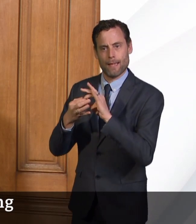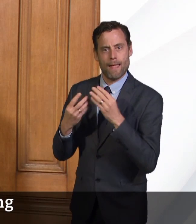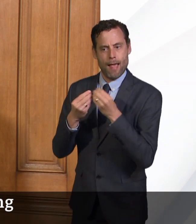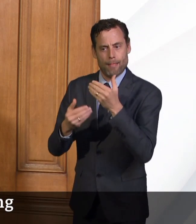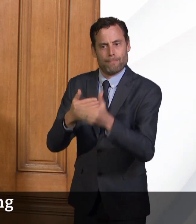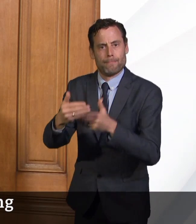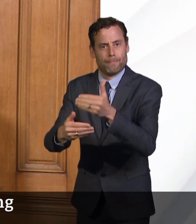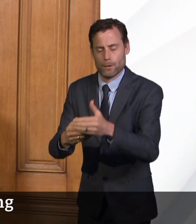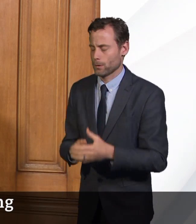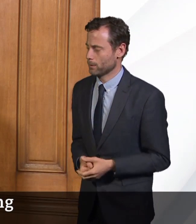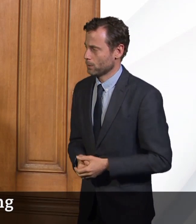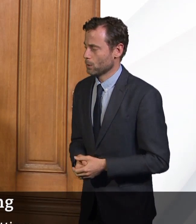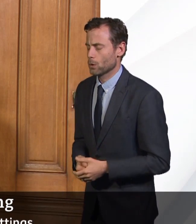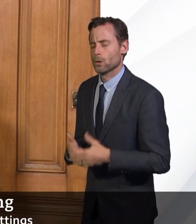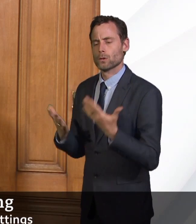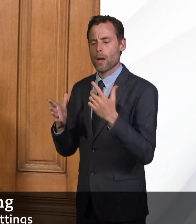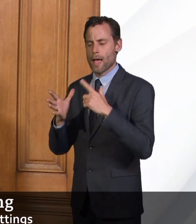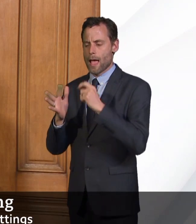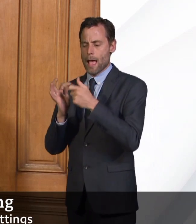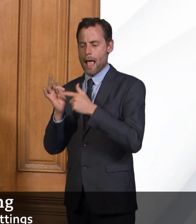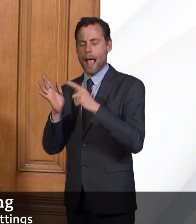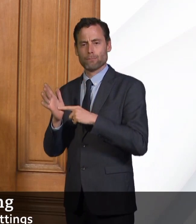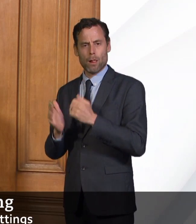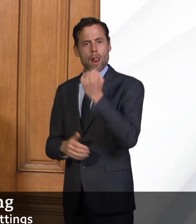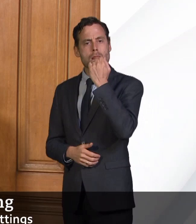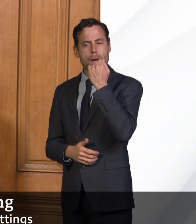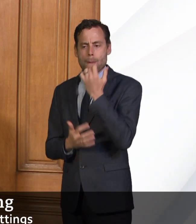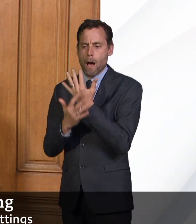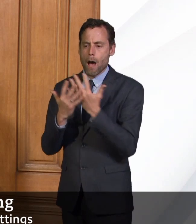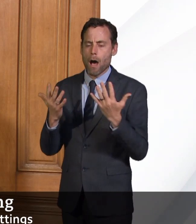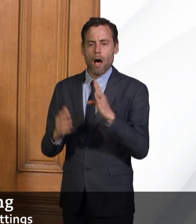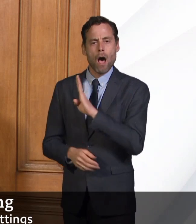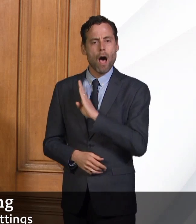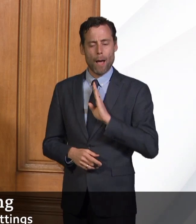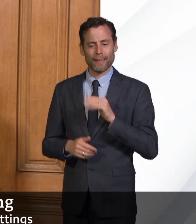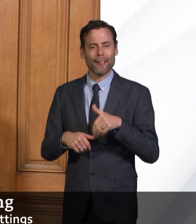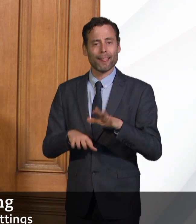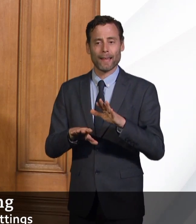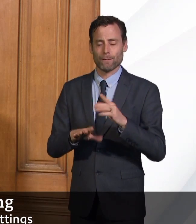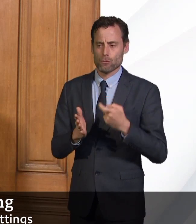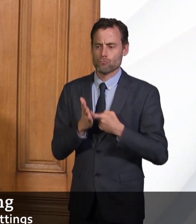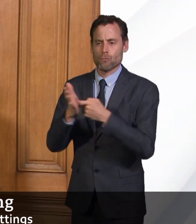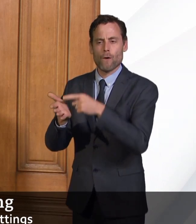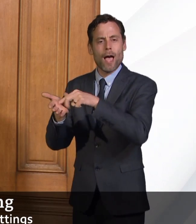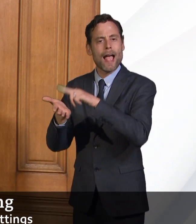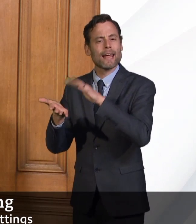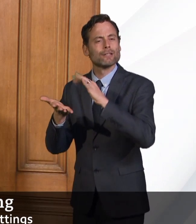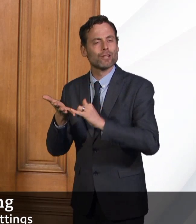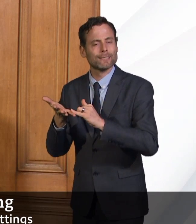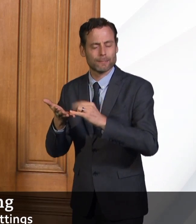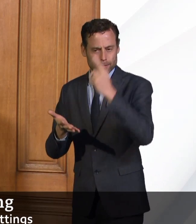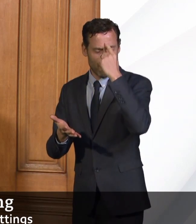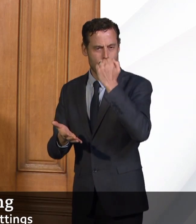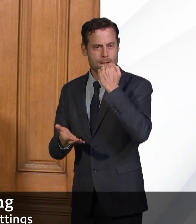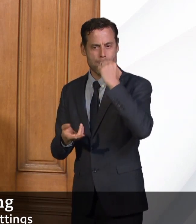April. So for any military families watching today, remember that if you need medical help, as is